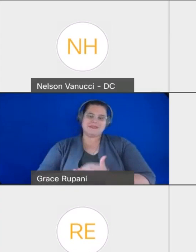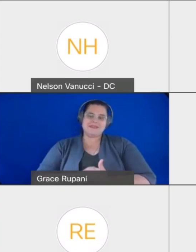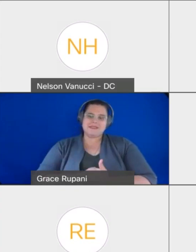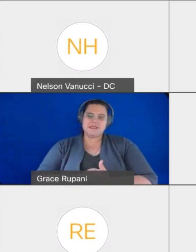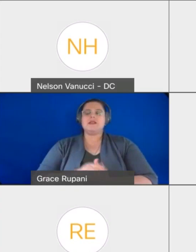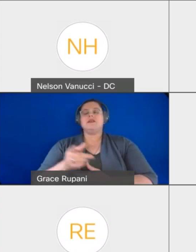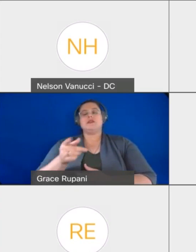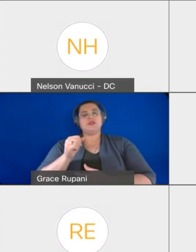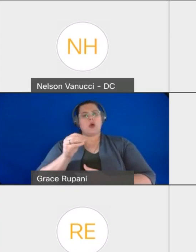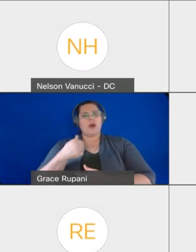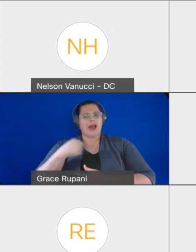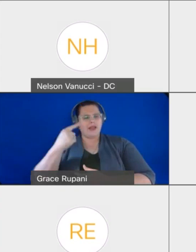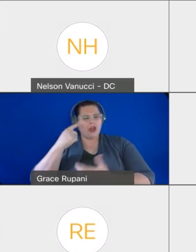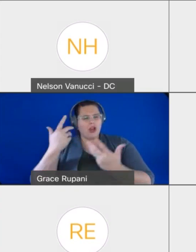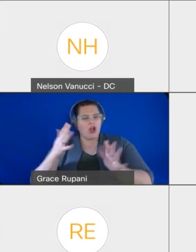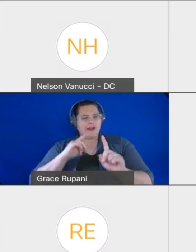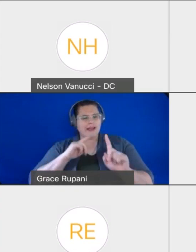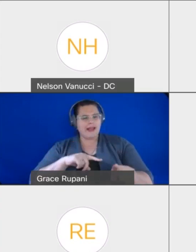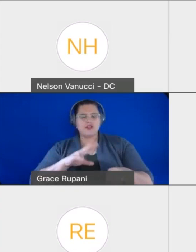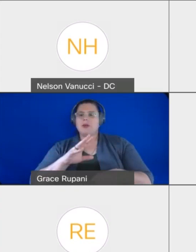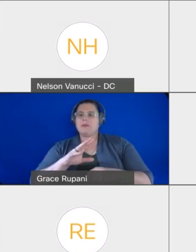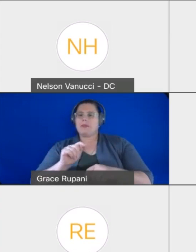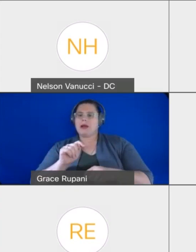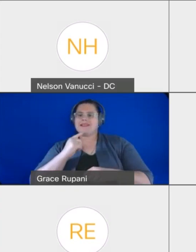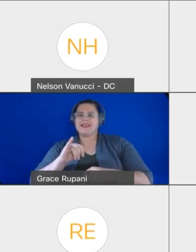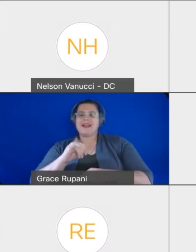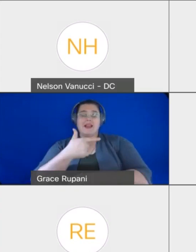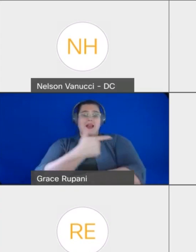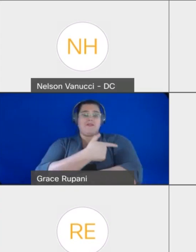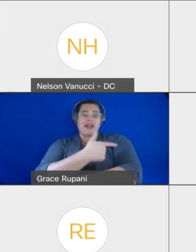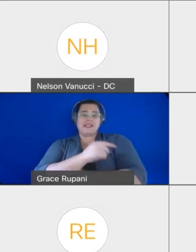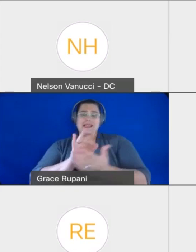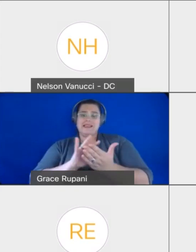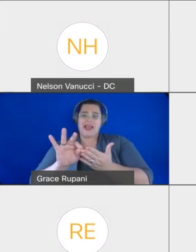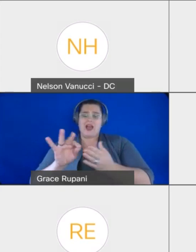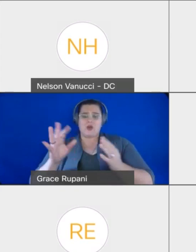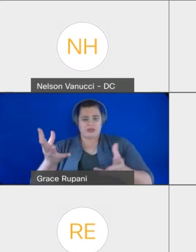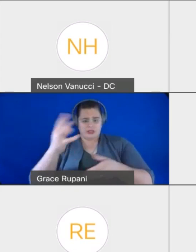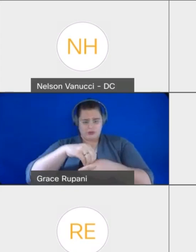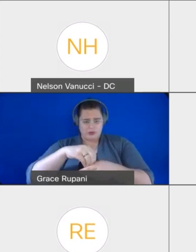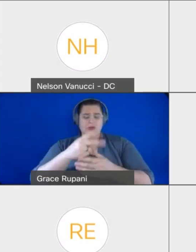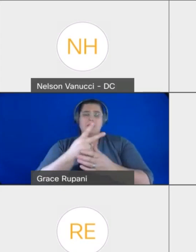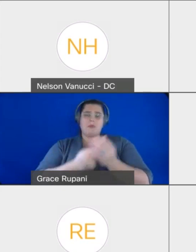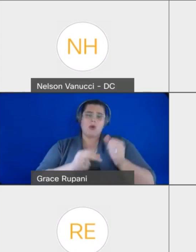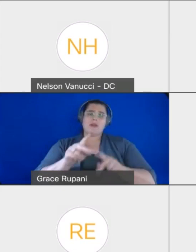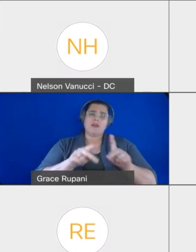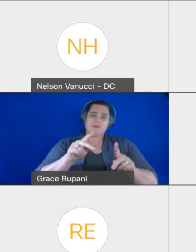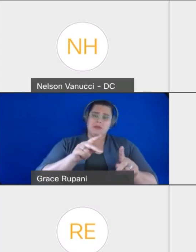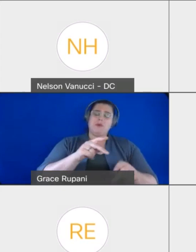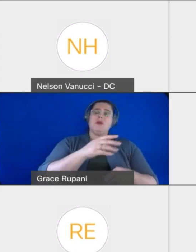So I thought I had answered this. Is the count for vaccines inclusive of both persons supported and staff who work directly with those people?